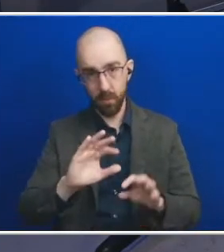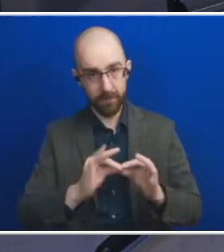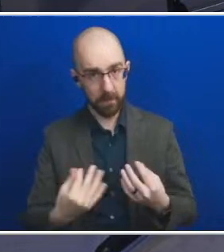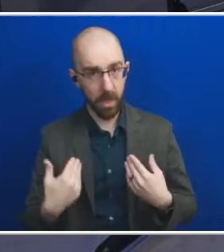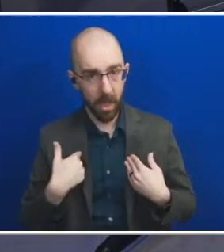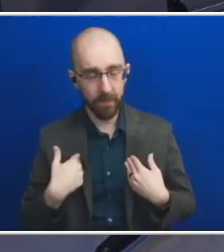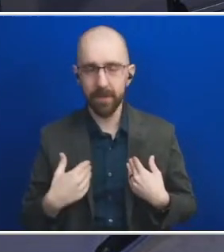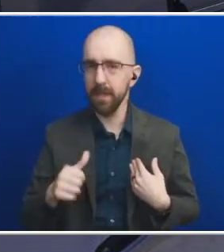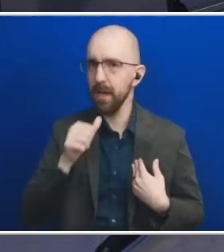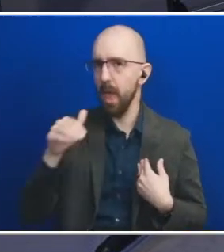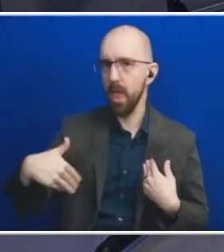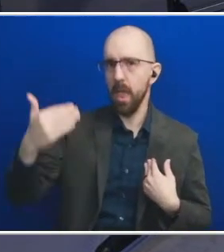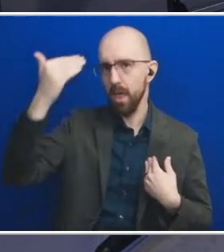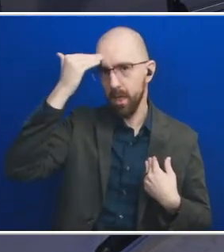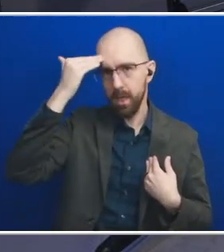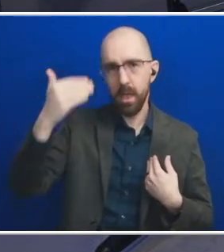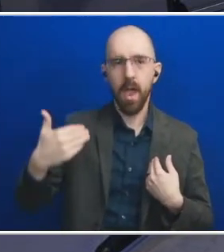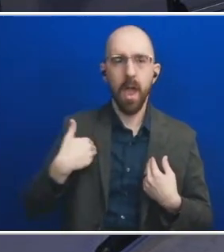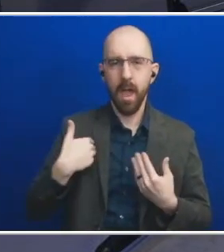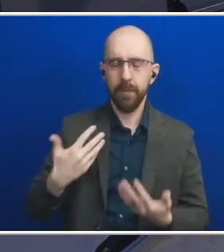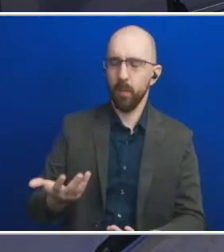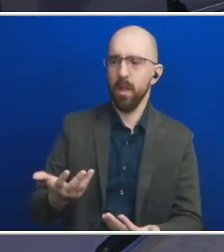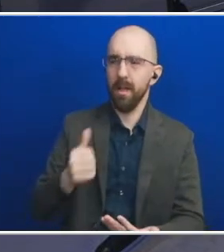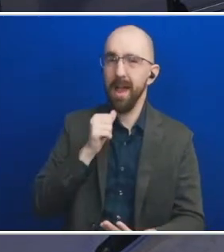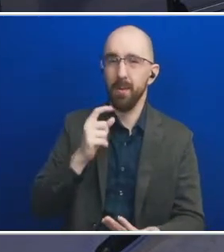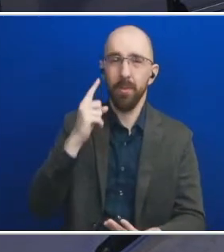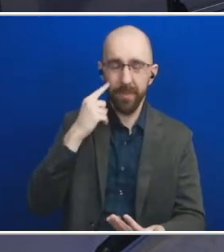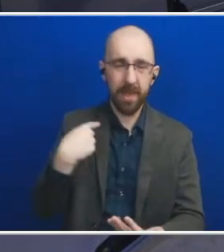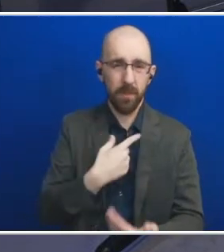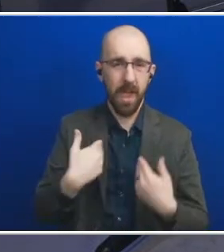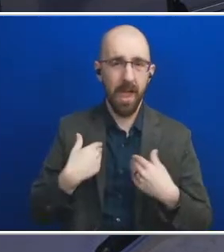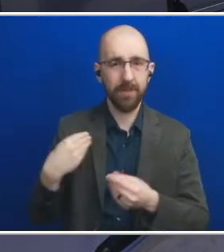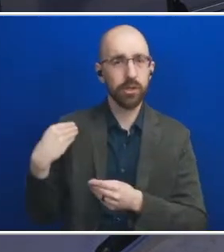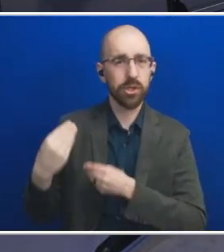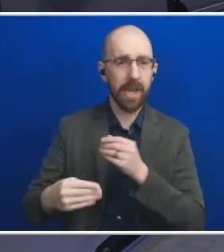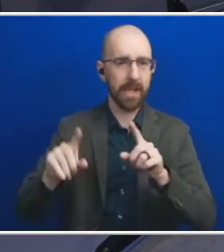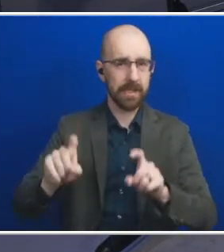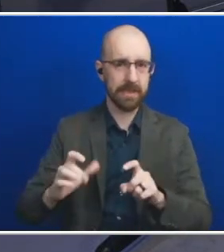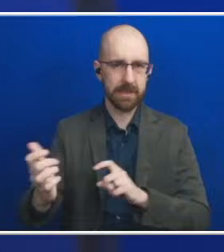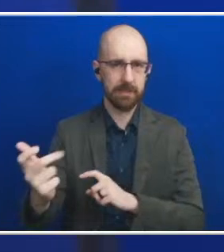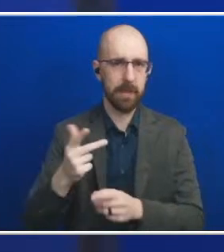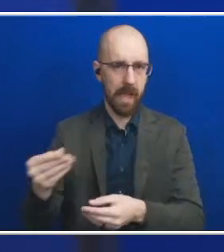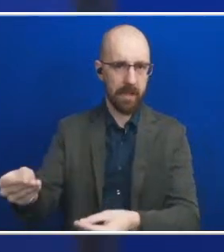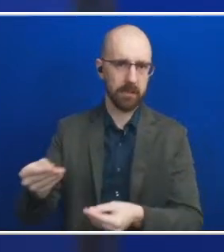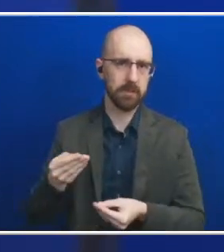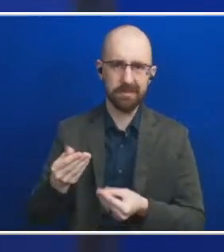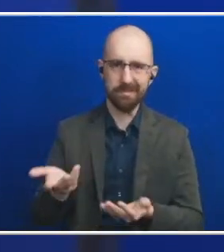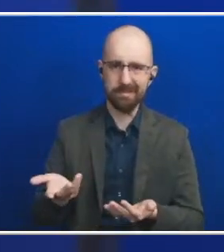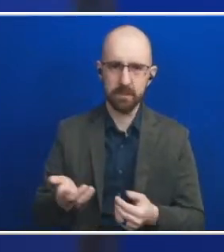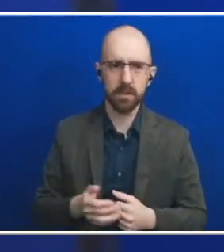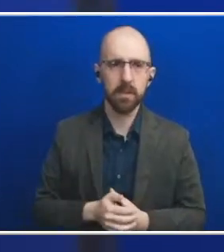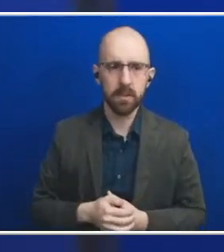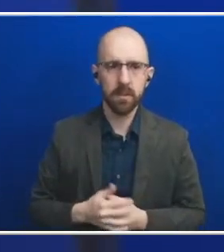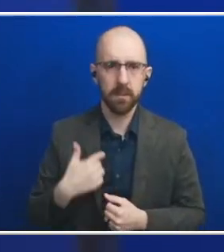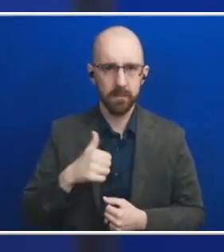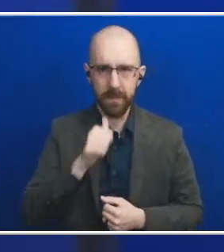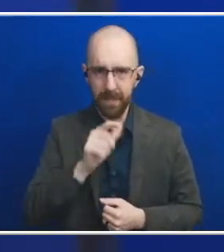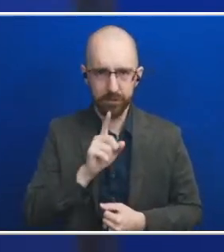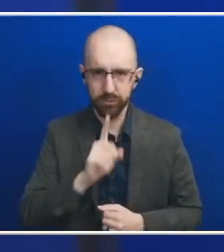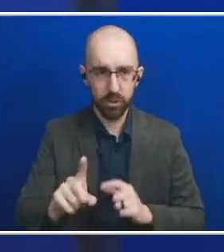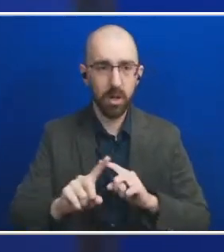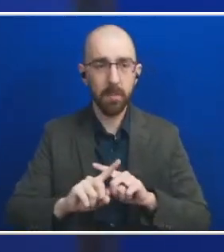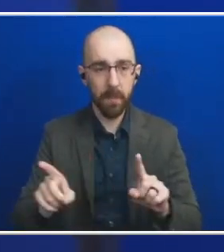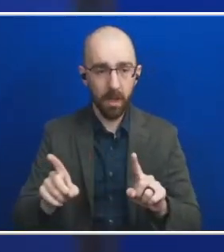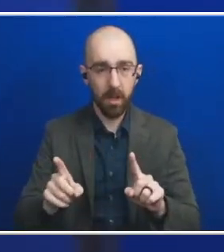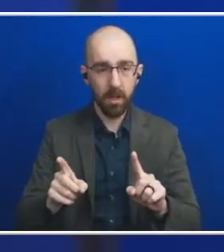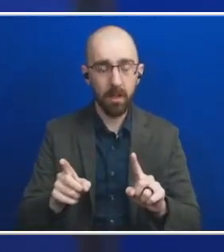able to do the genetic. I don't think we've got the genetic testing back for that yet. So I'm not entirely sure, but from just my own